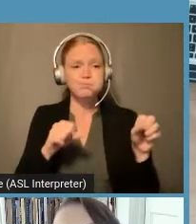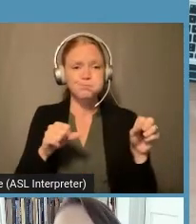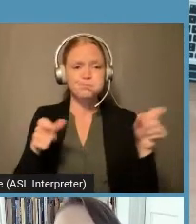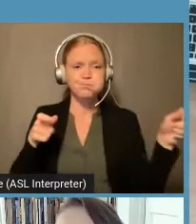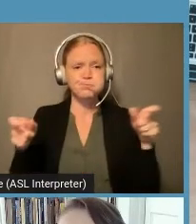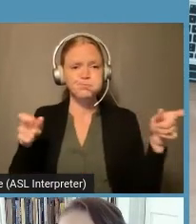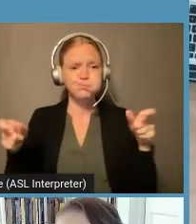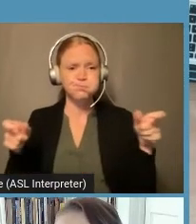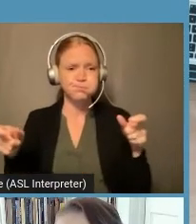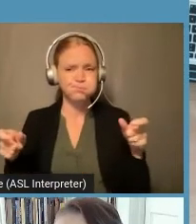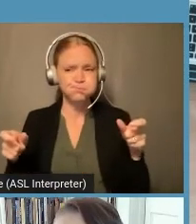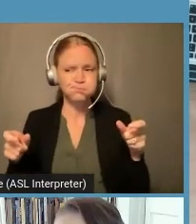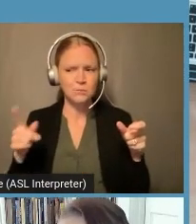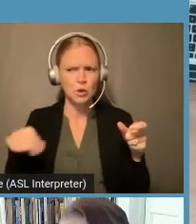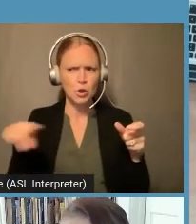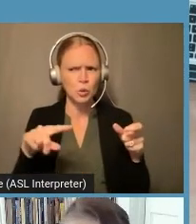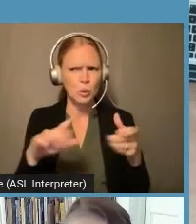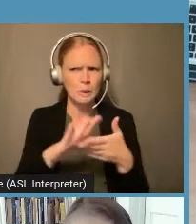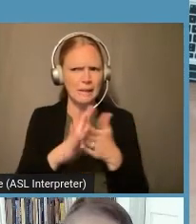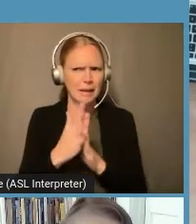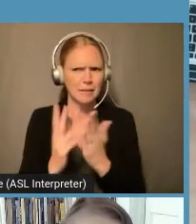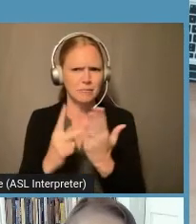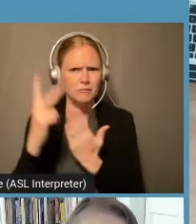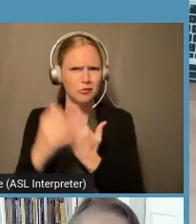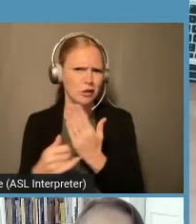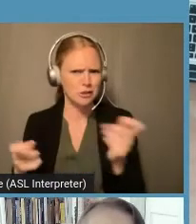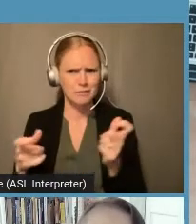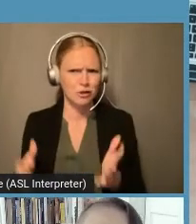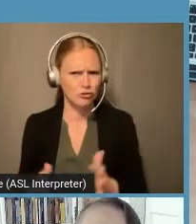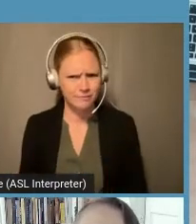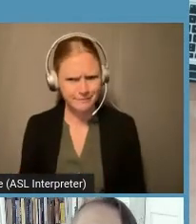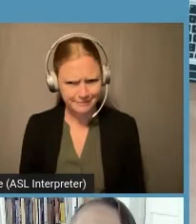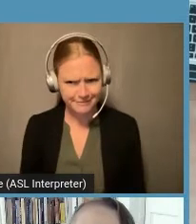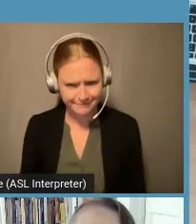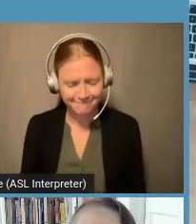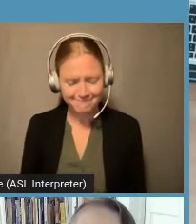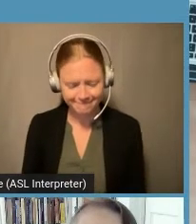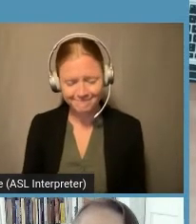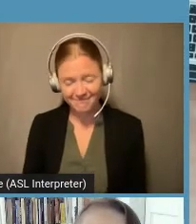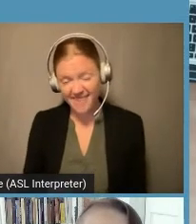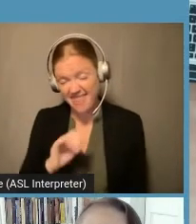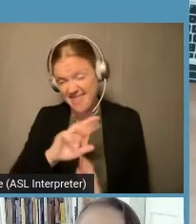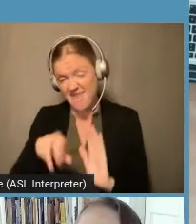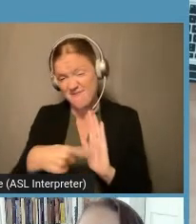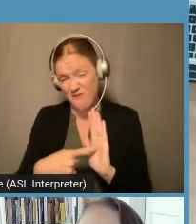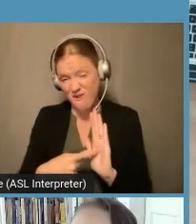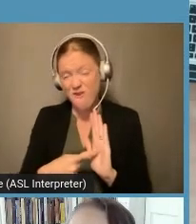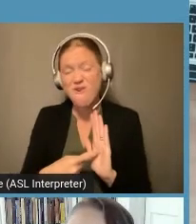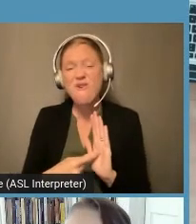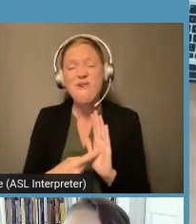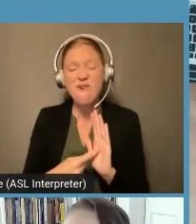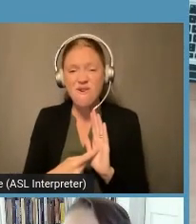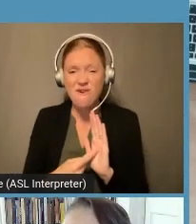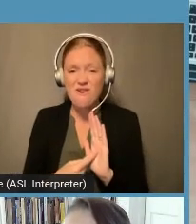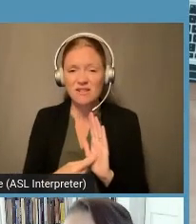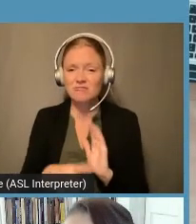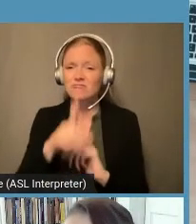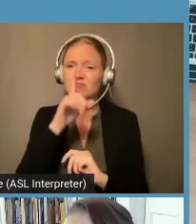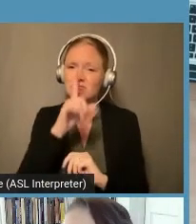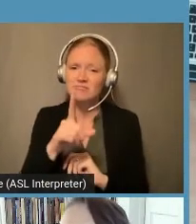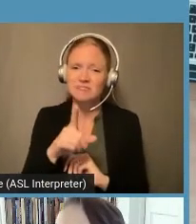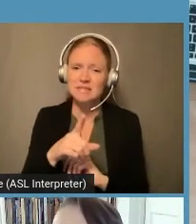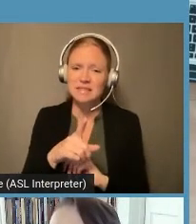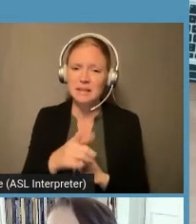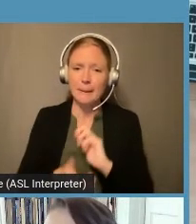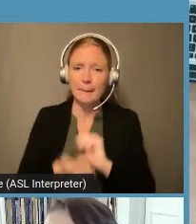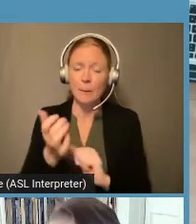yourself in the project manager role. And that role is arguably the most important piece